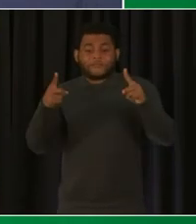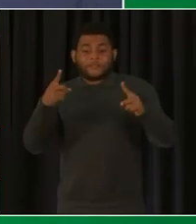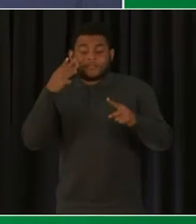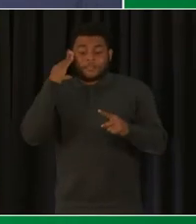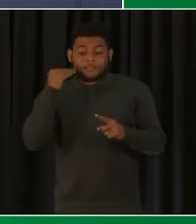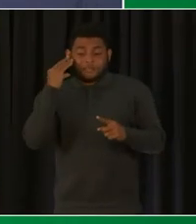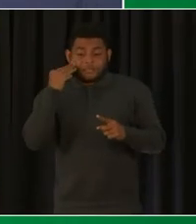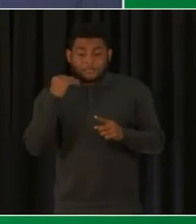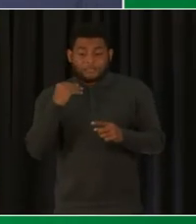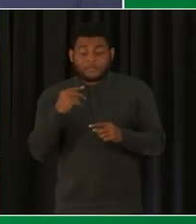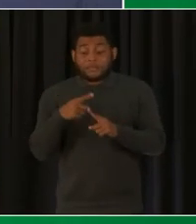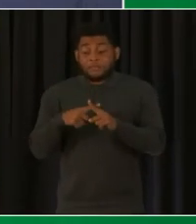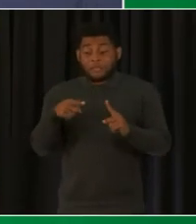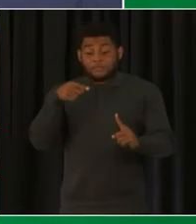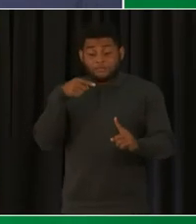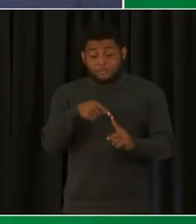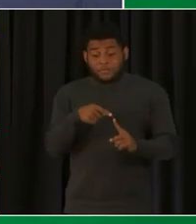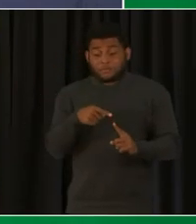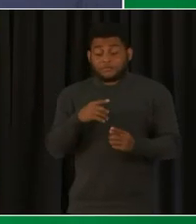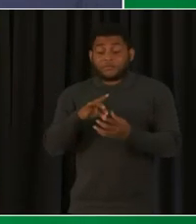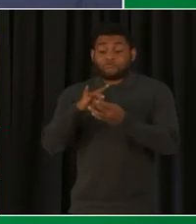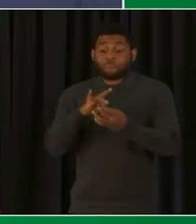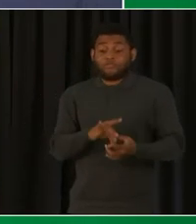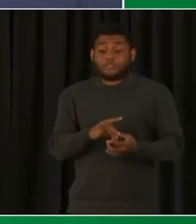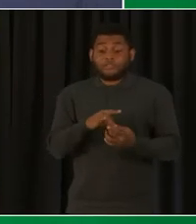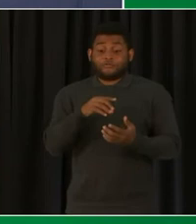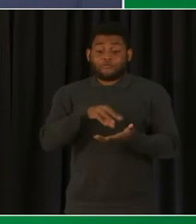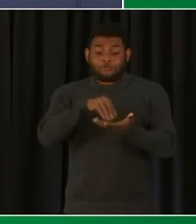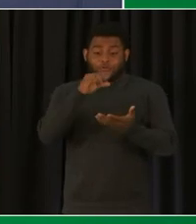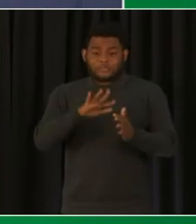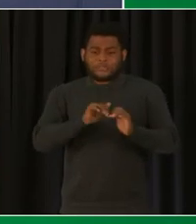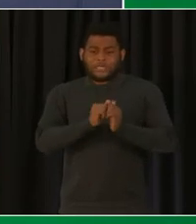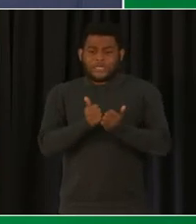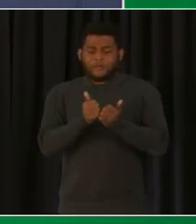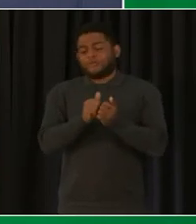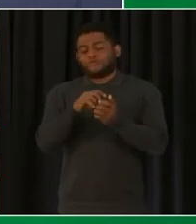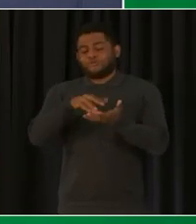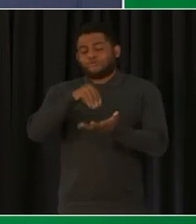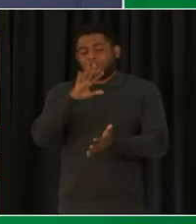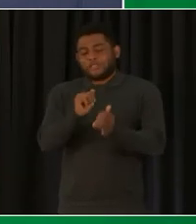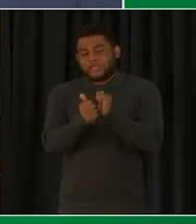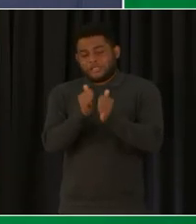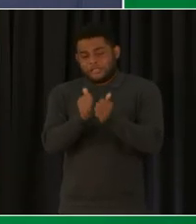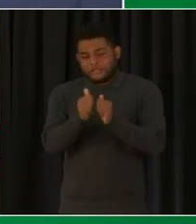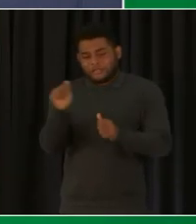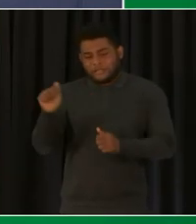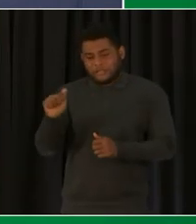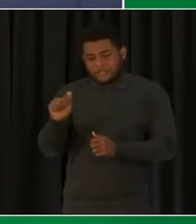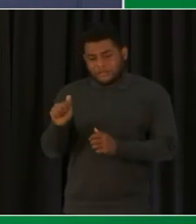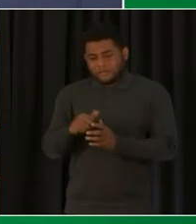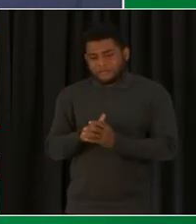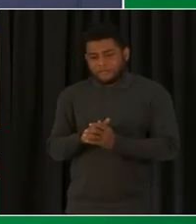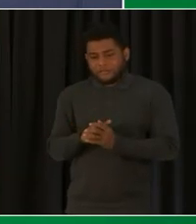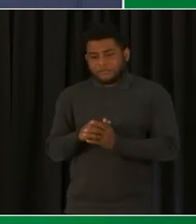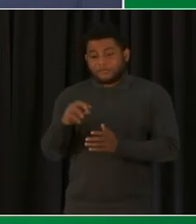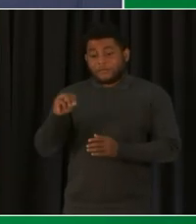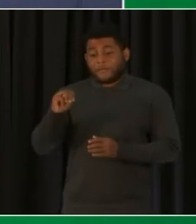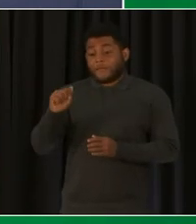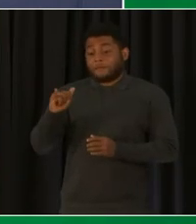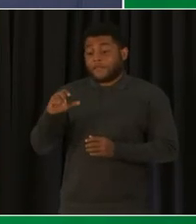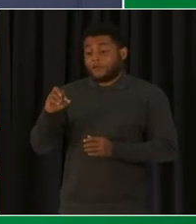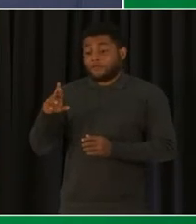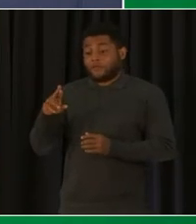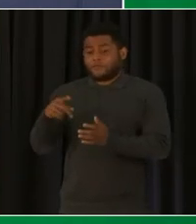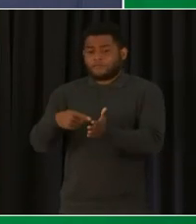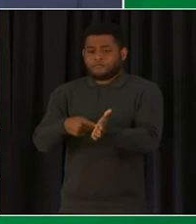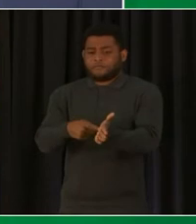the student athletes, and that is the mayor's mandate requires all student athletes to